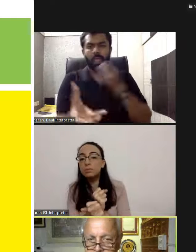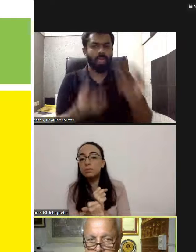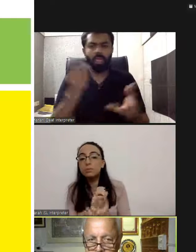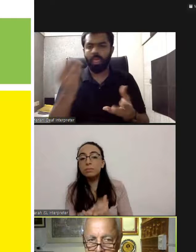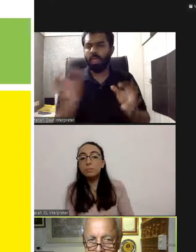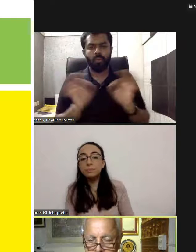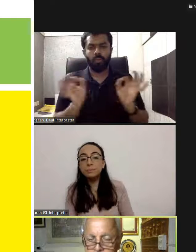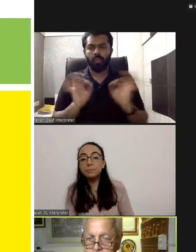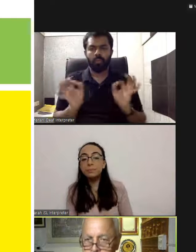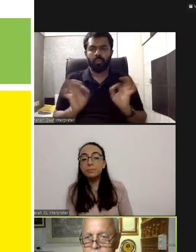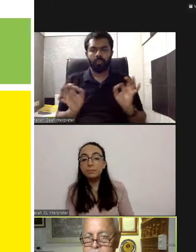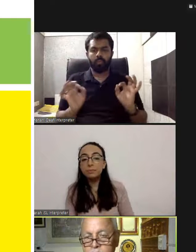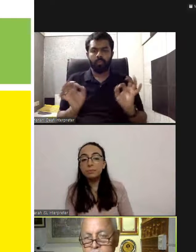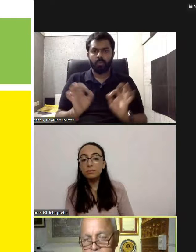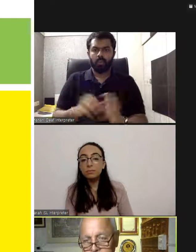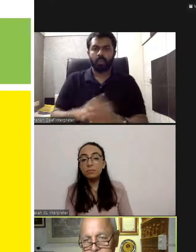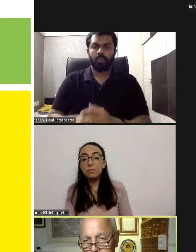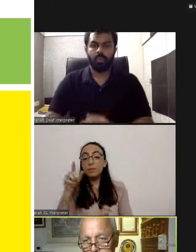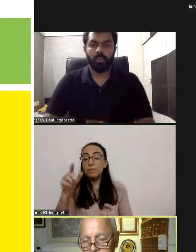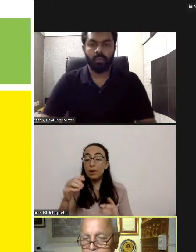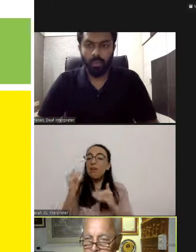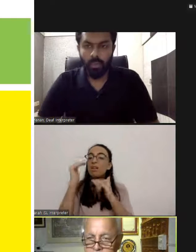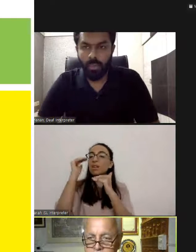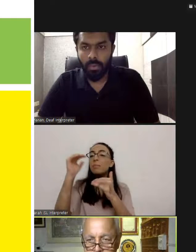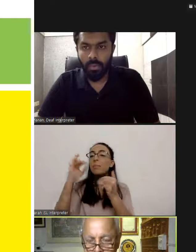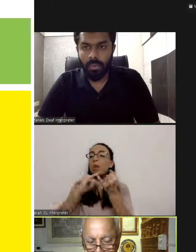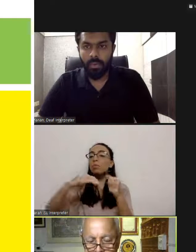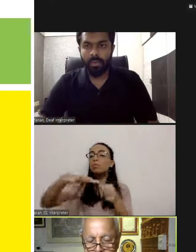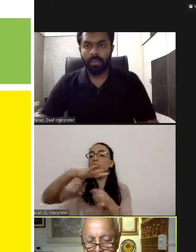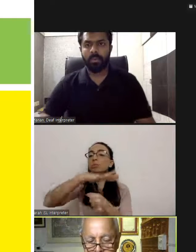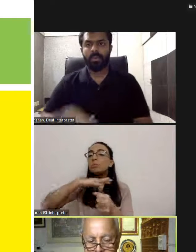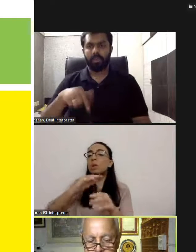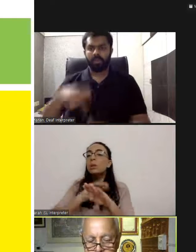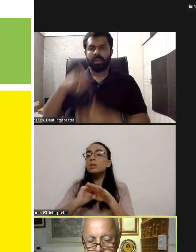overcrowding, social services are limited. For instance,